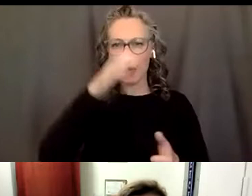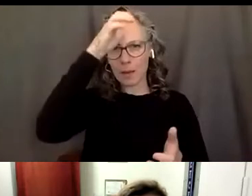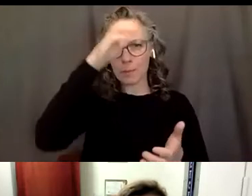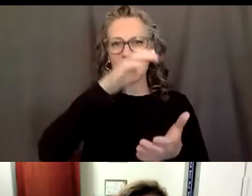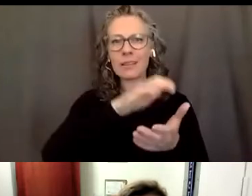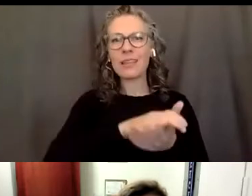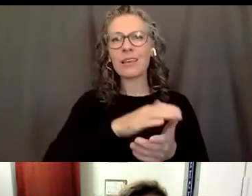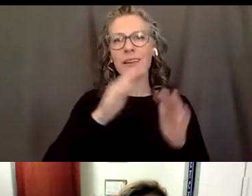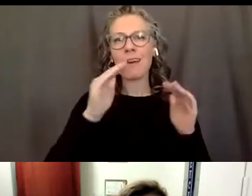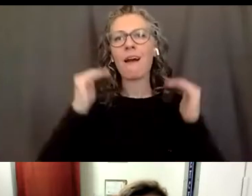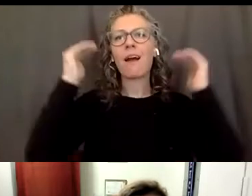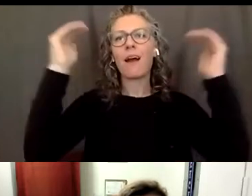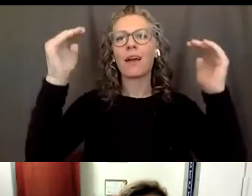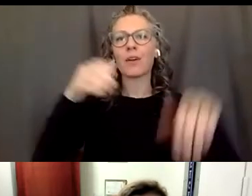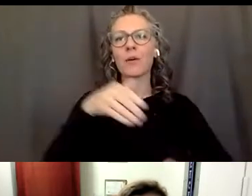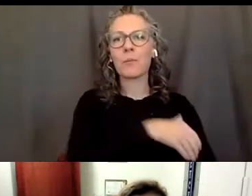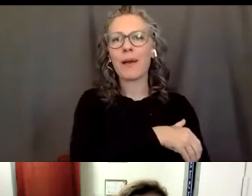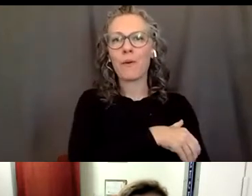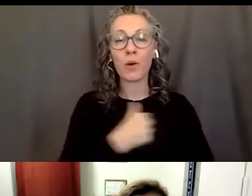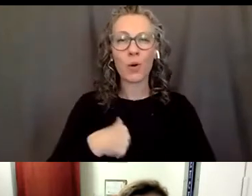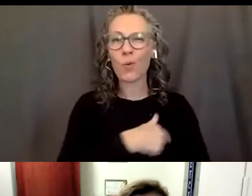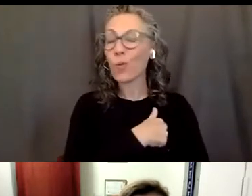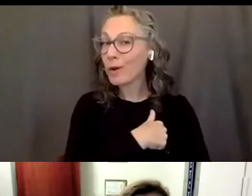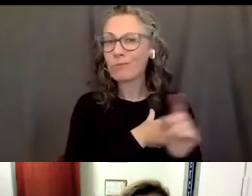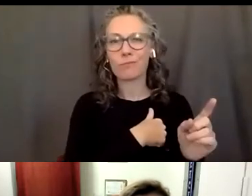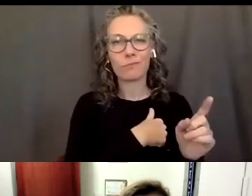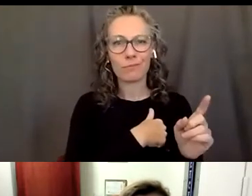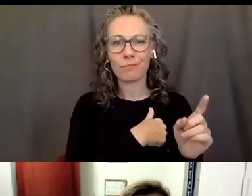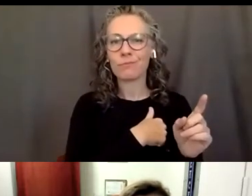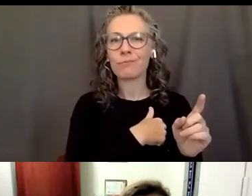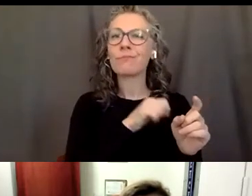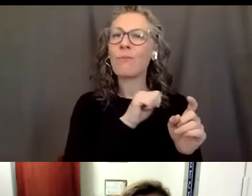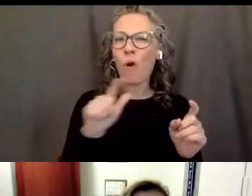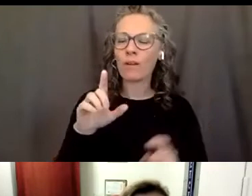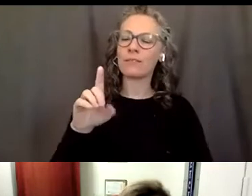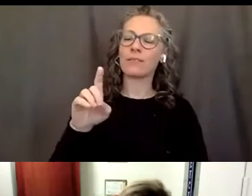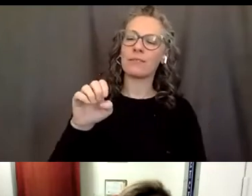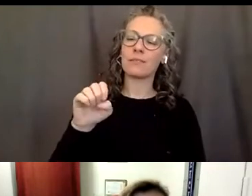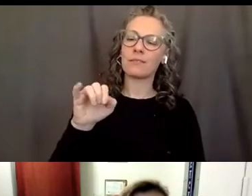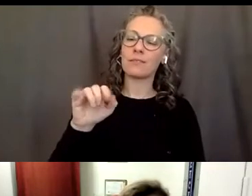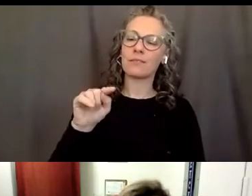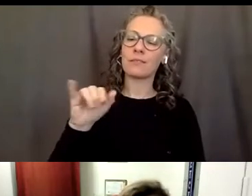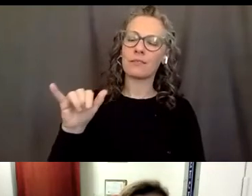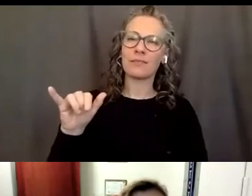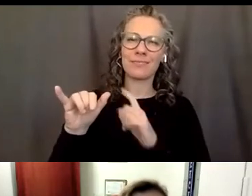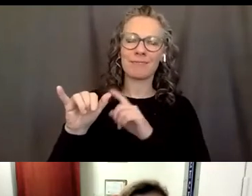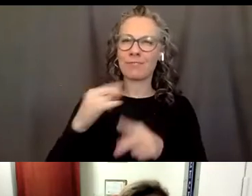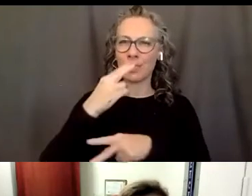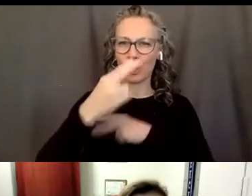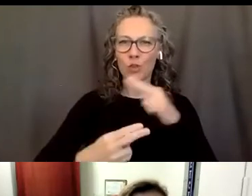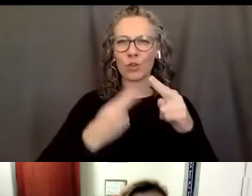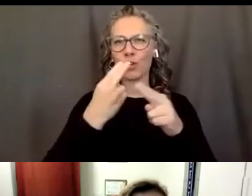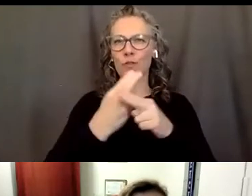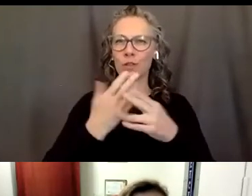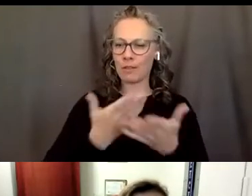power, but I actually believe that we are all deity, sort of like, universal beings that are